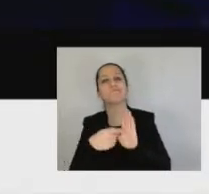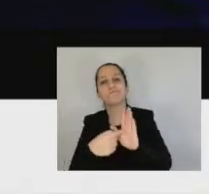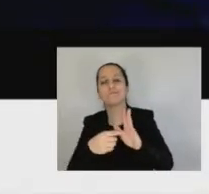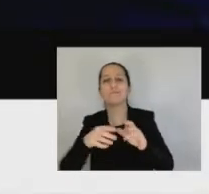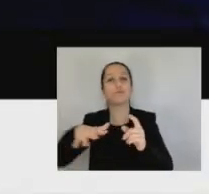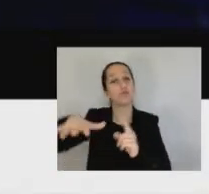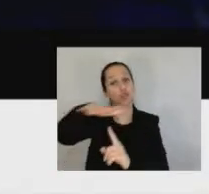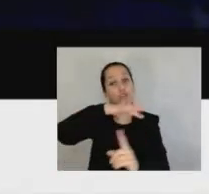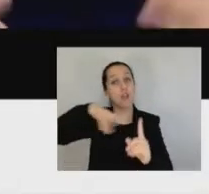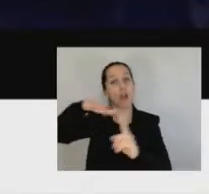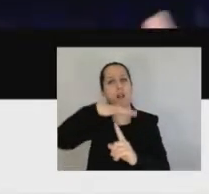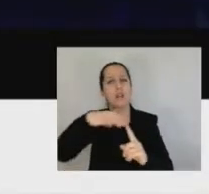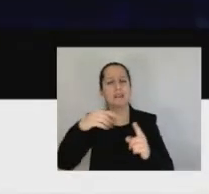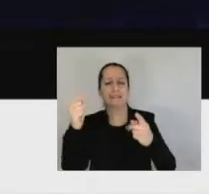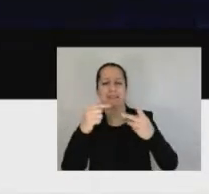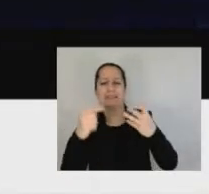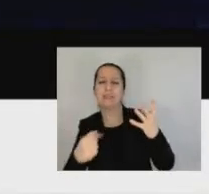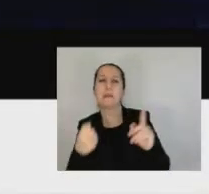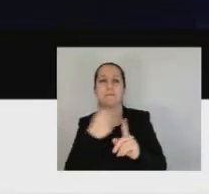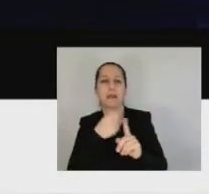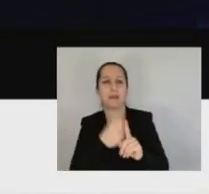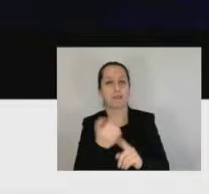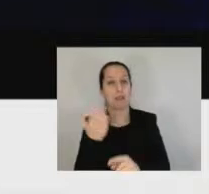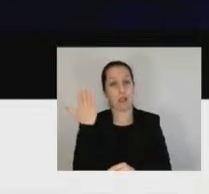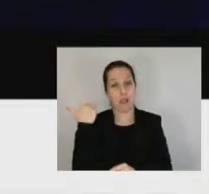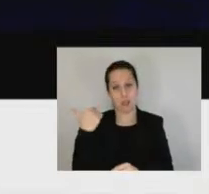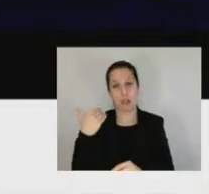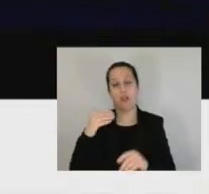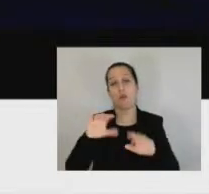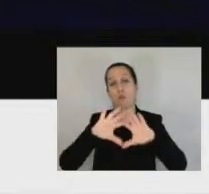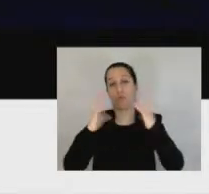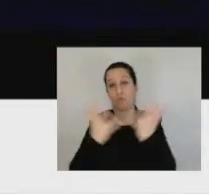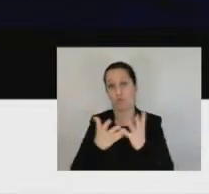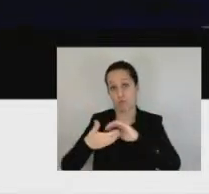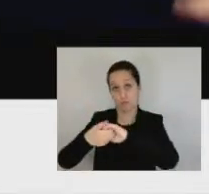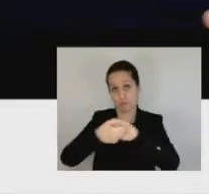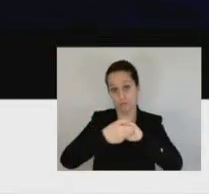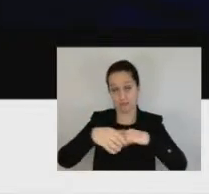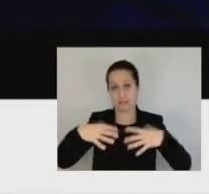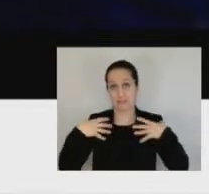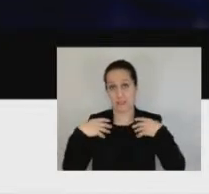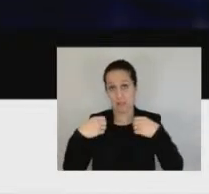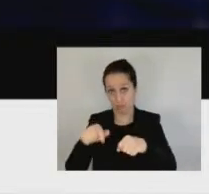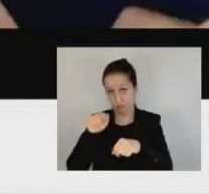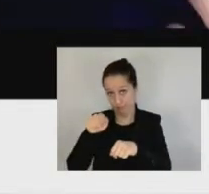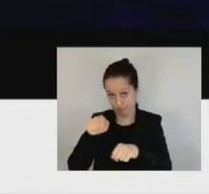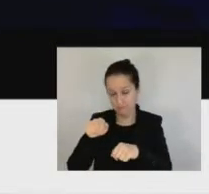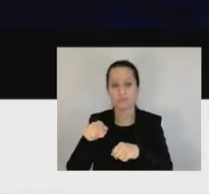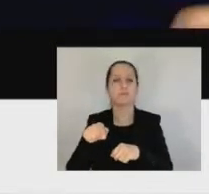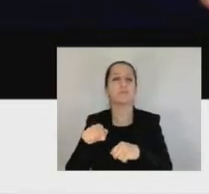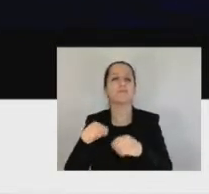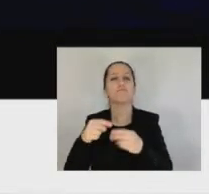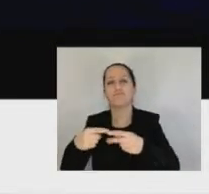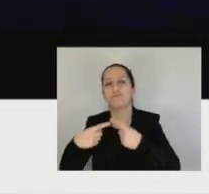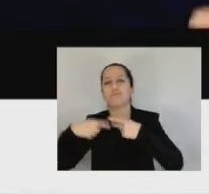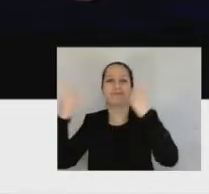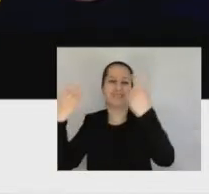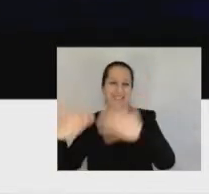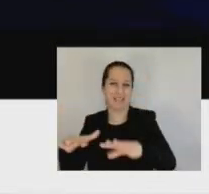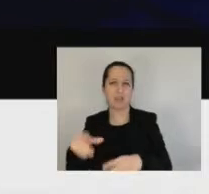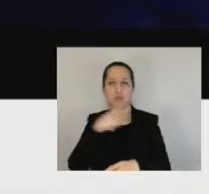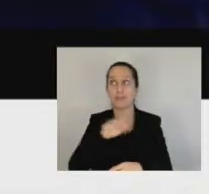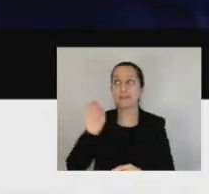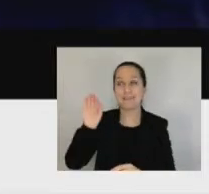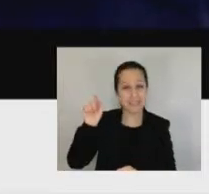What's important is to have the social determinants launched by WHO in the region. And we